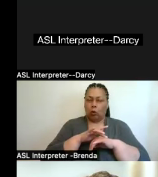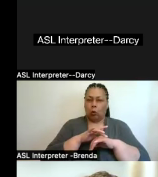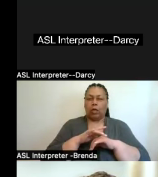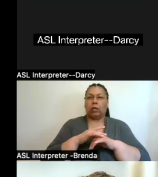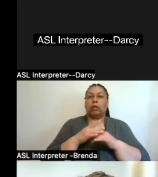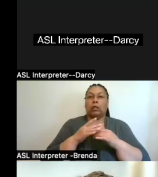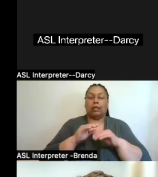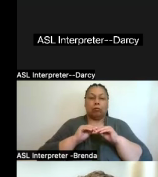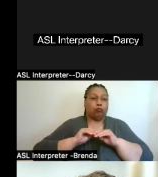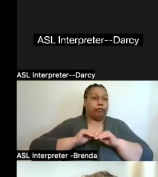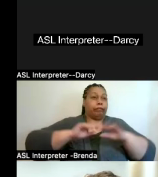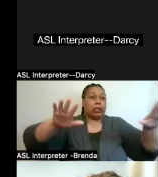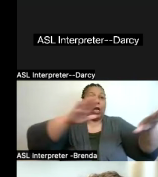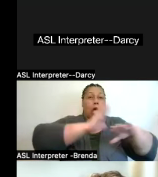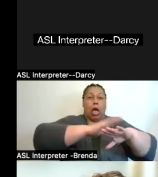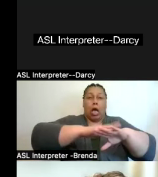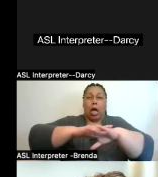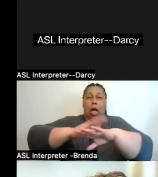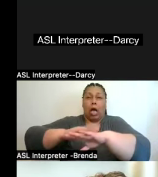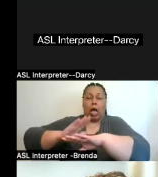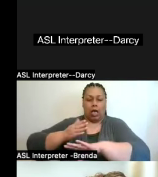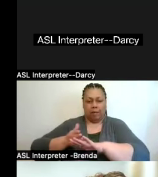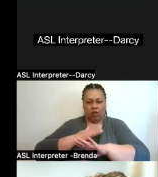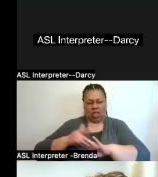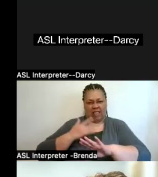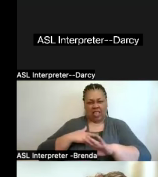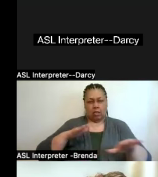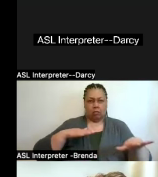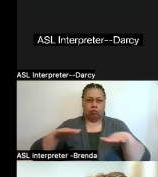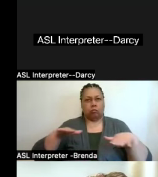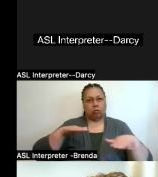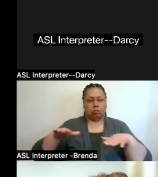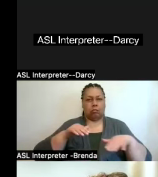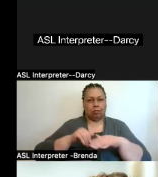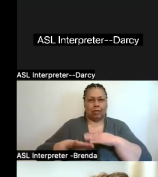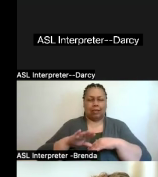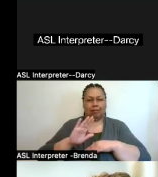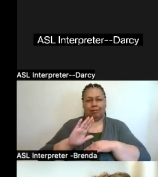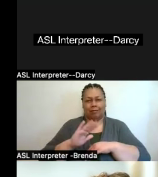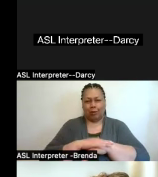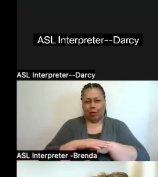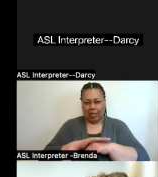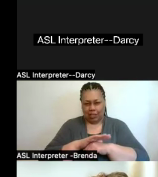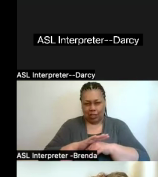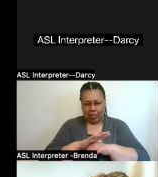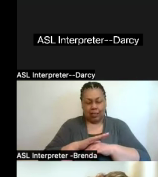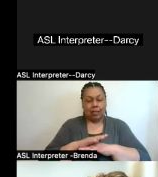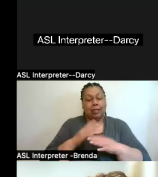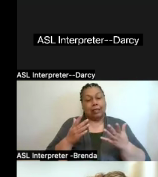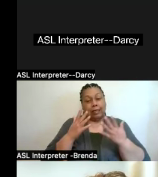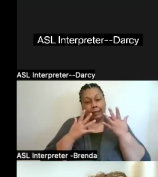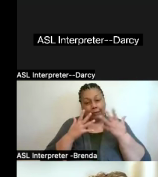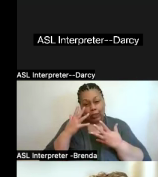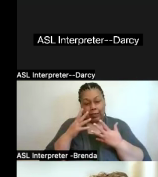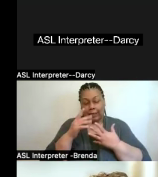shaking, ideally before the shaking arrives in your location. And unfortunately, while earthquake early warning is